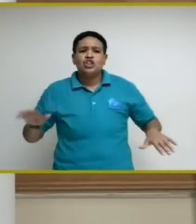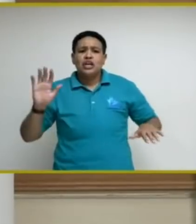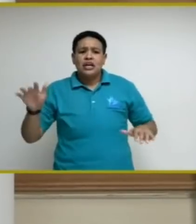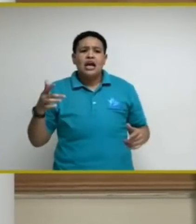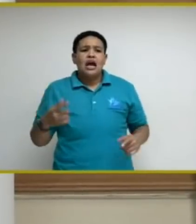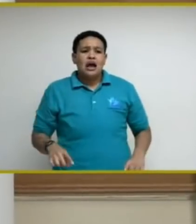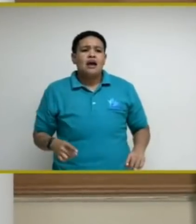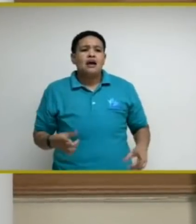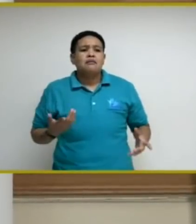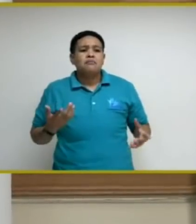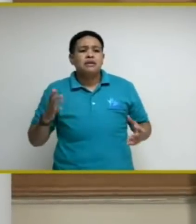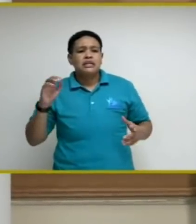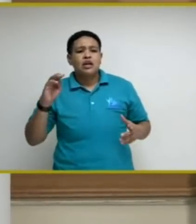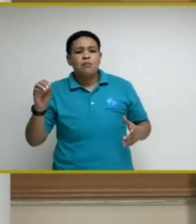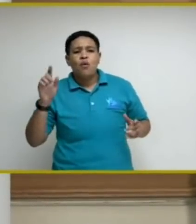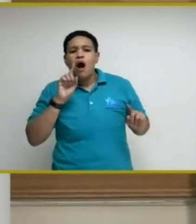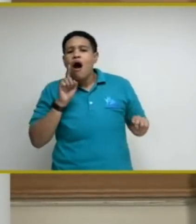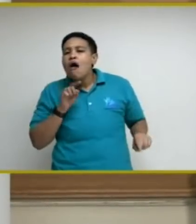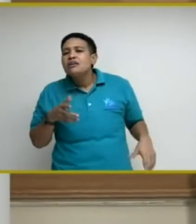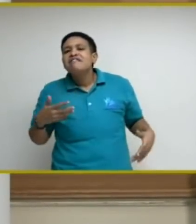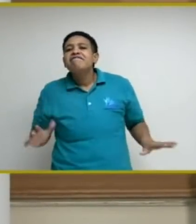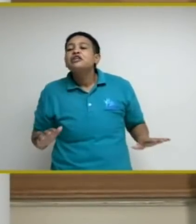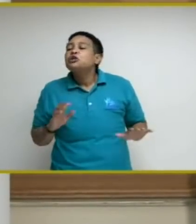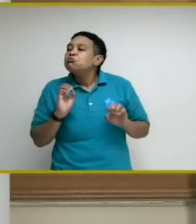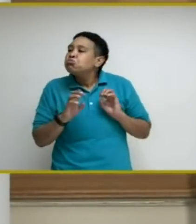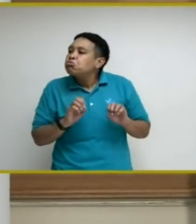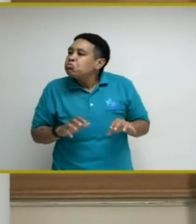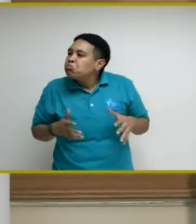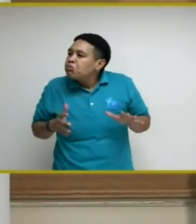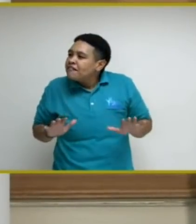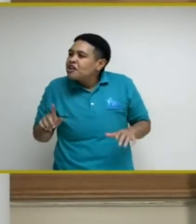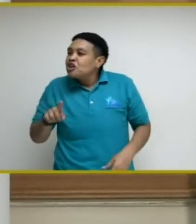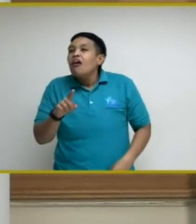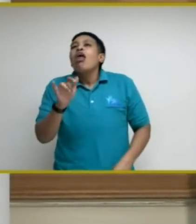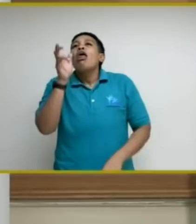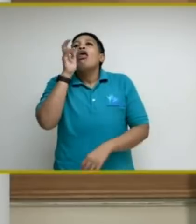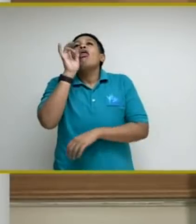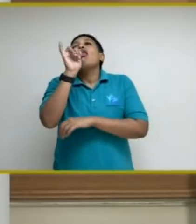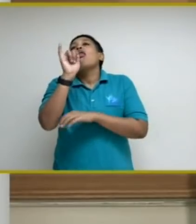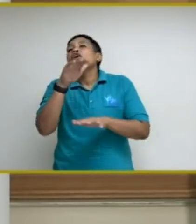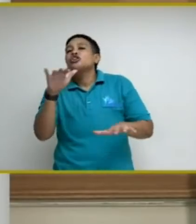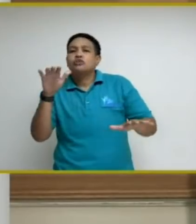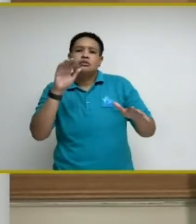so CMO has hopefully adequately addressed the